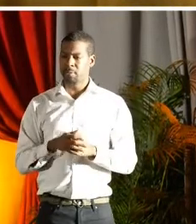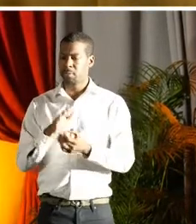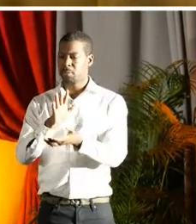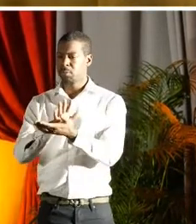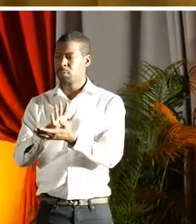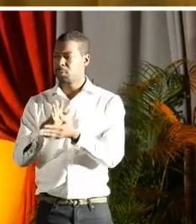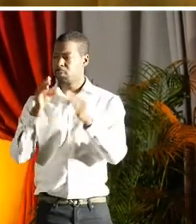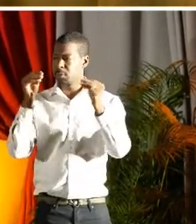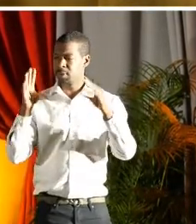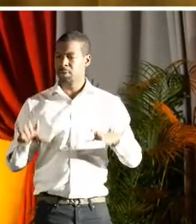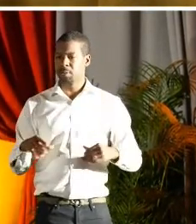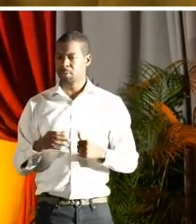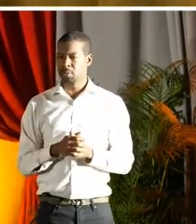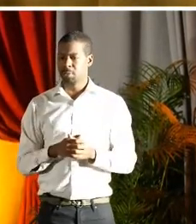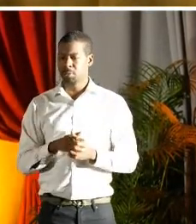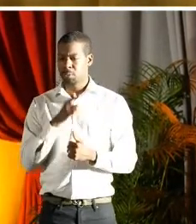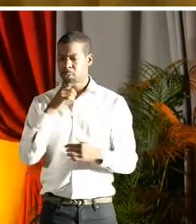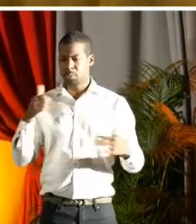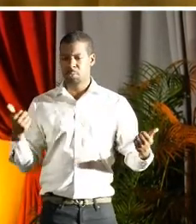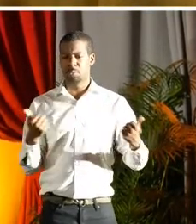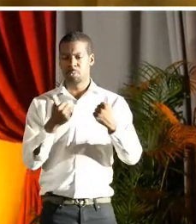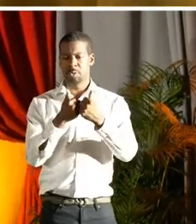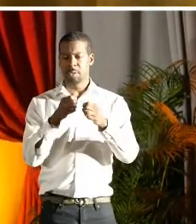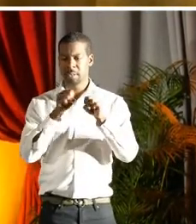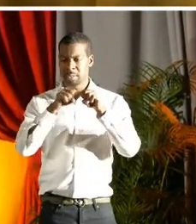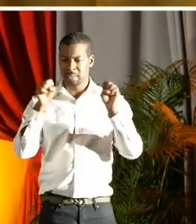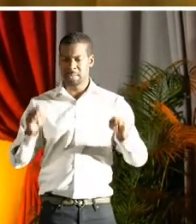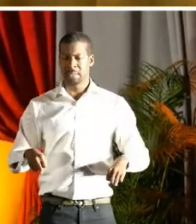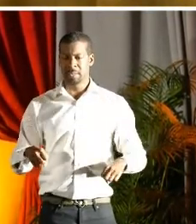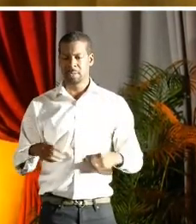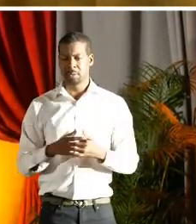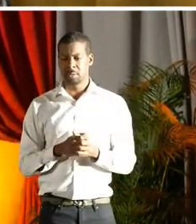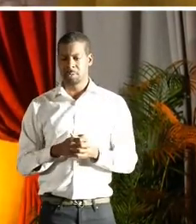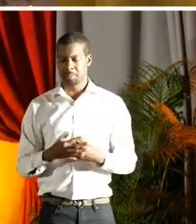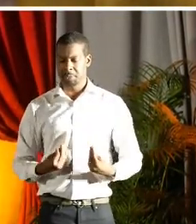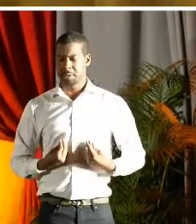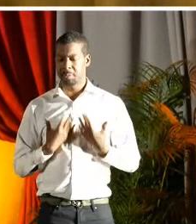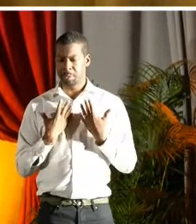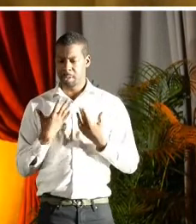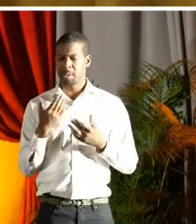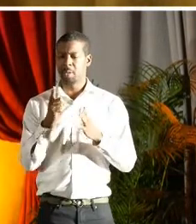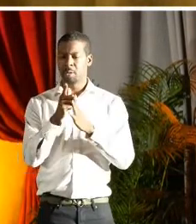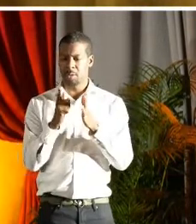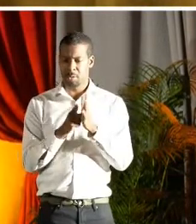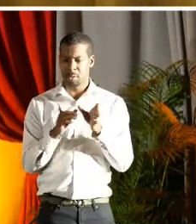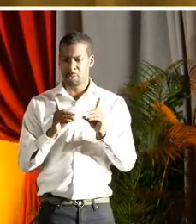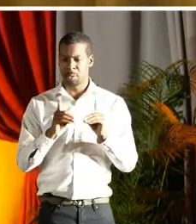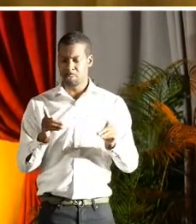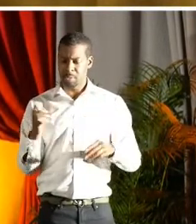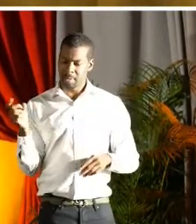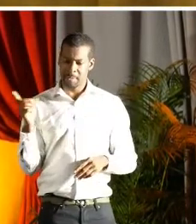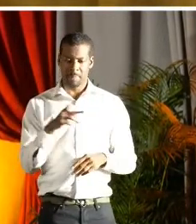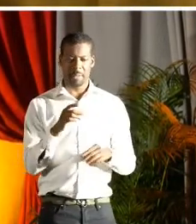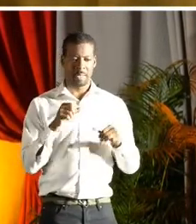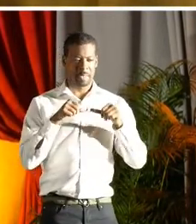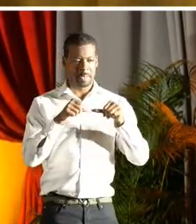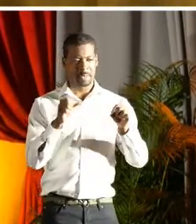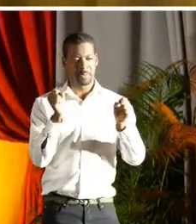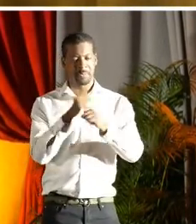teacher who challenged the system and was fired, went and got a law degree and came back to continue the